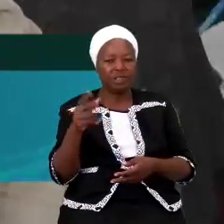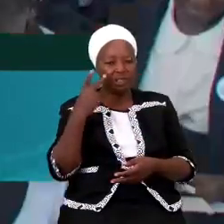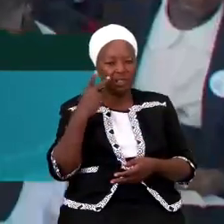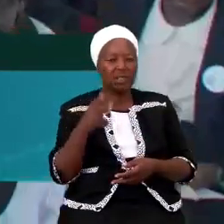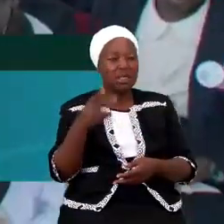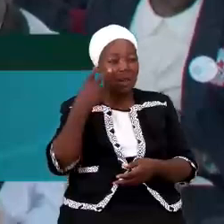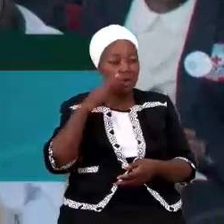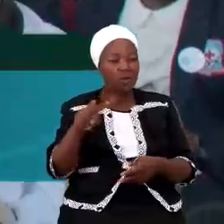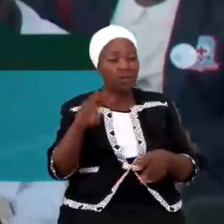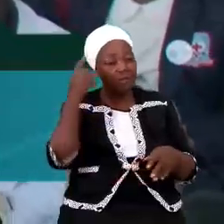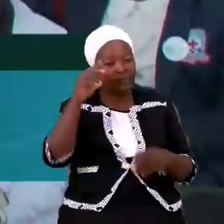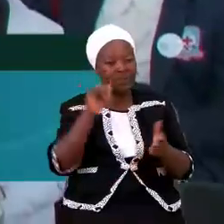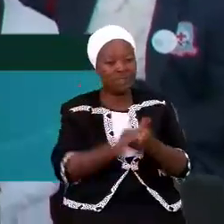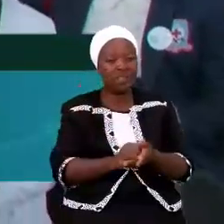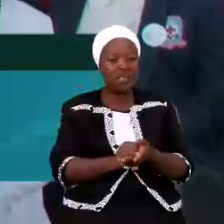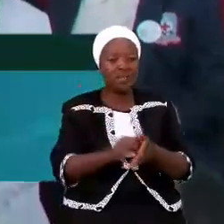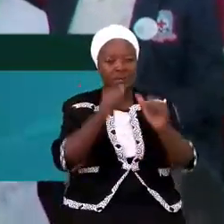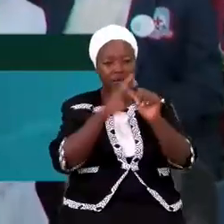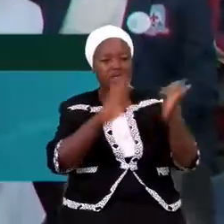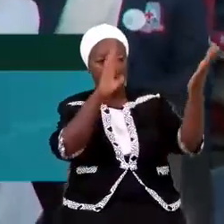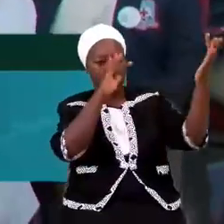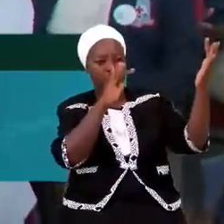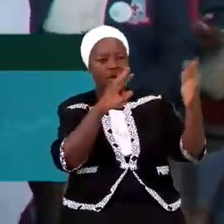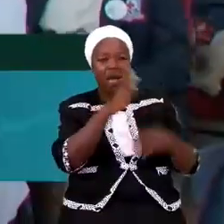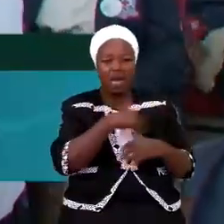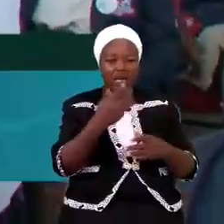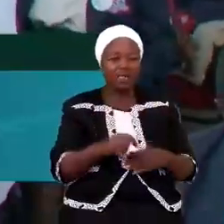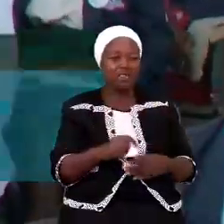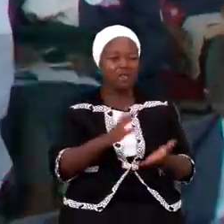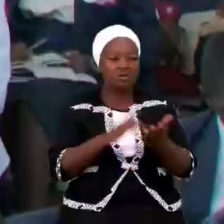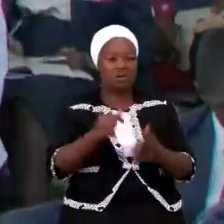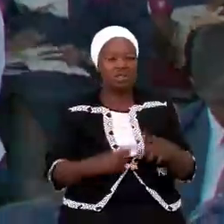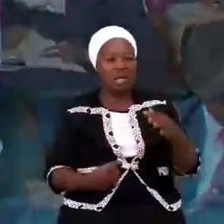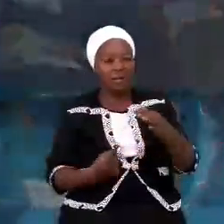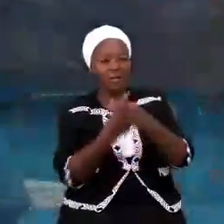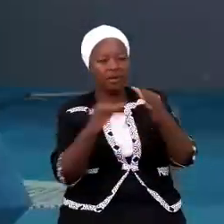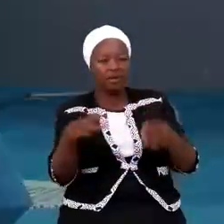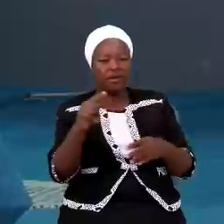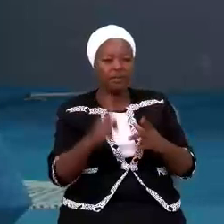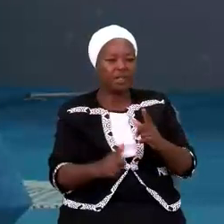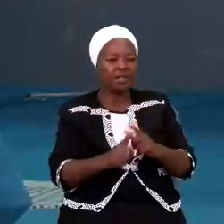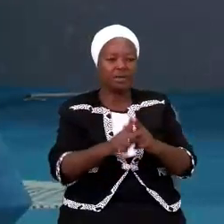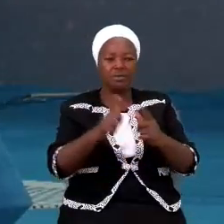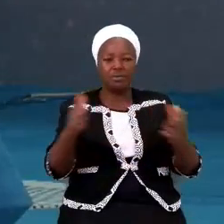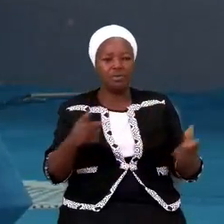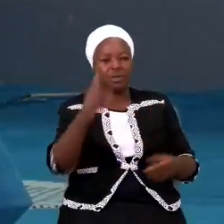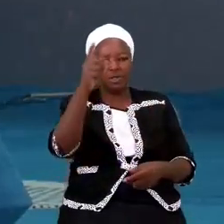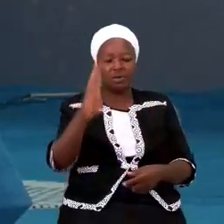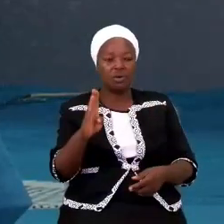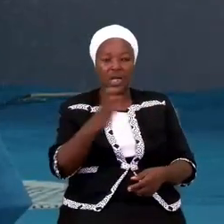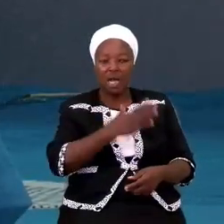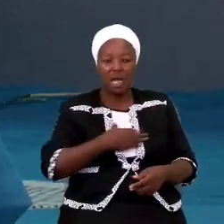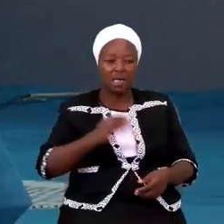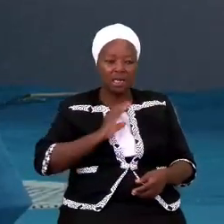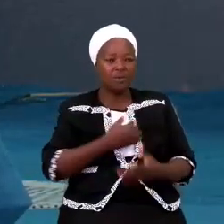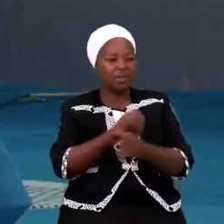of the great God and our Savior Jesus Christ. Look at verse 14. In verse 14, it